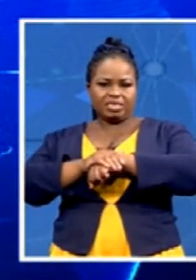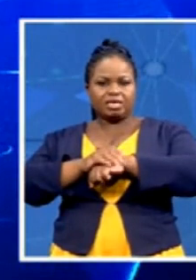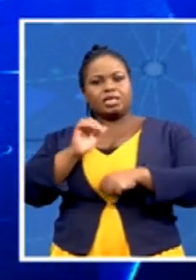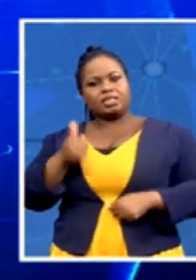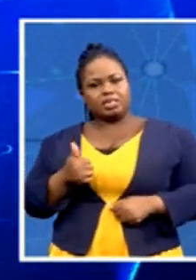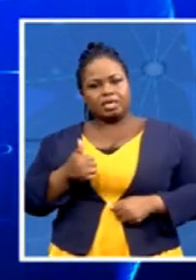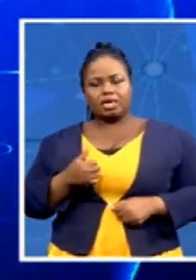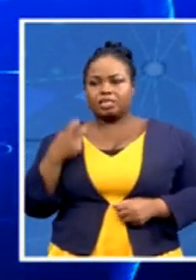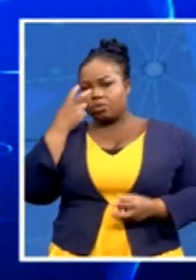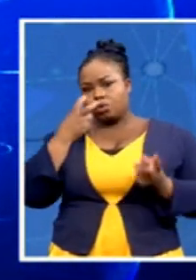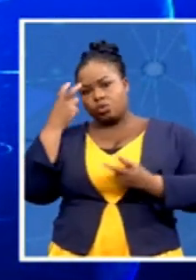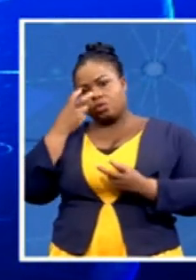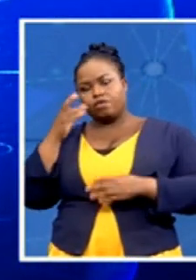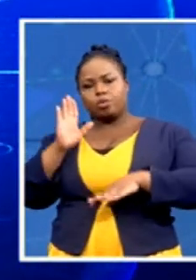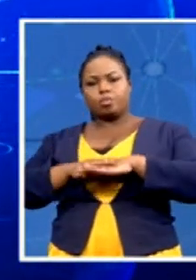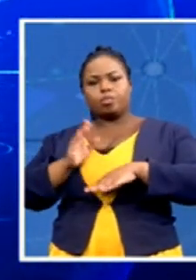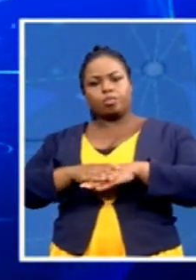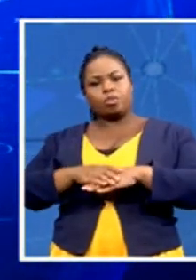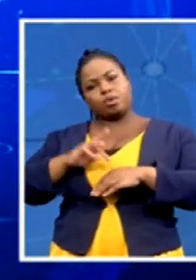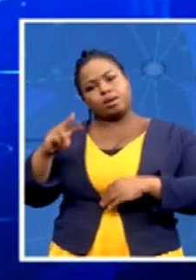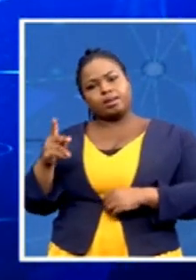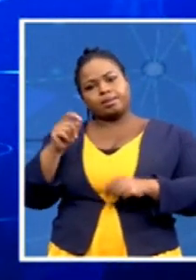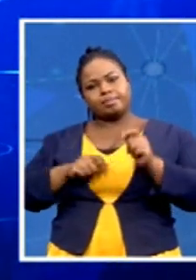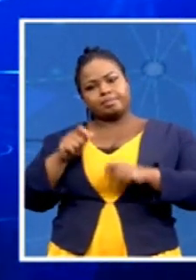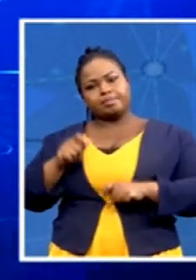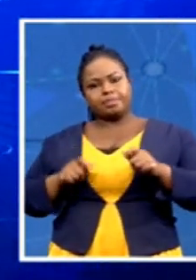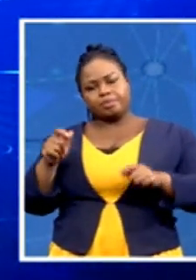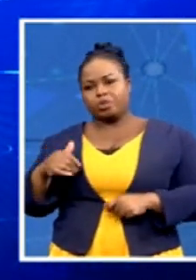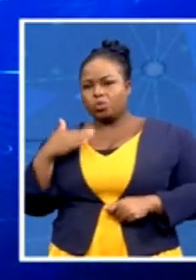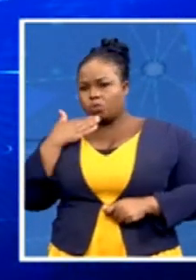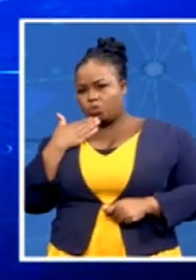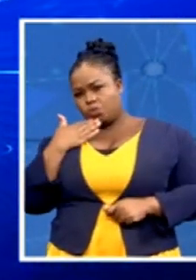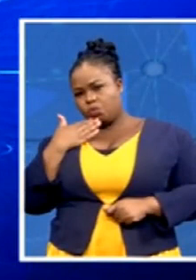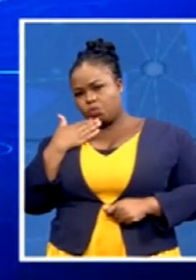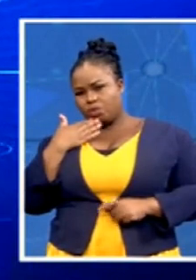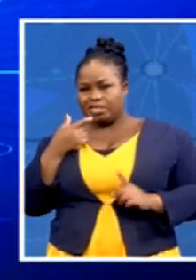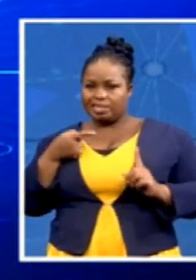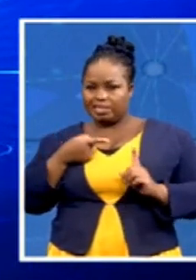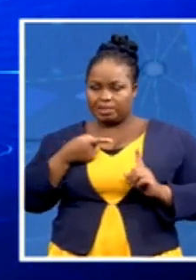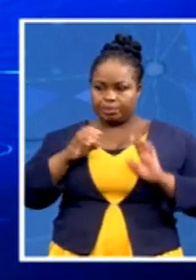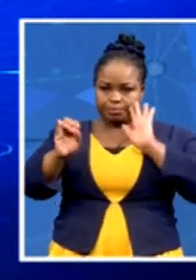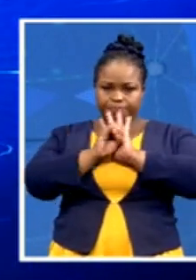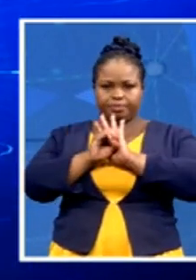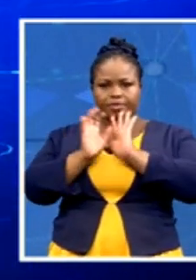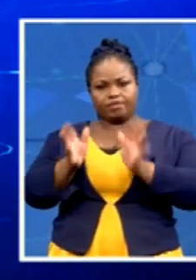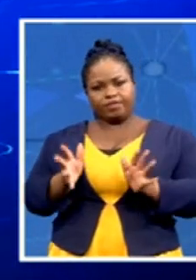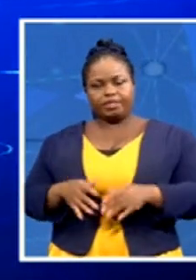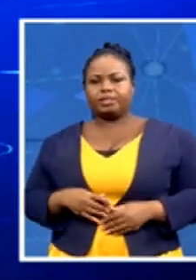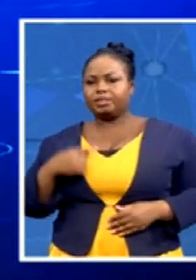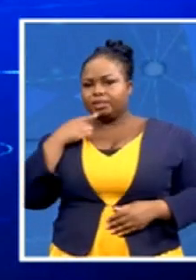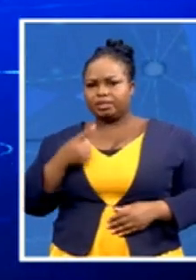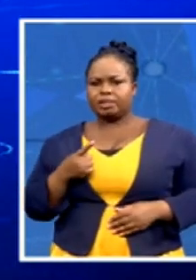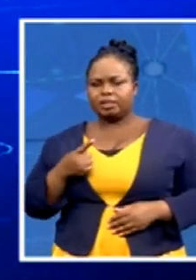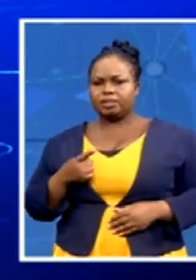other people whom he might have identified as people who sold him this firearm.